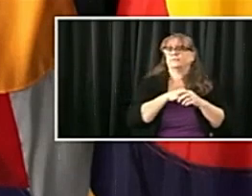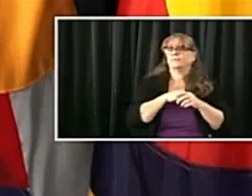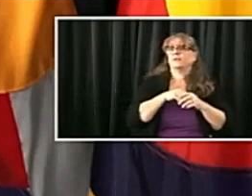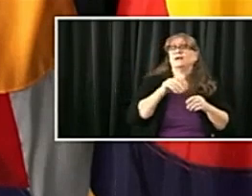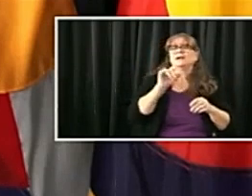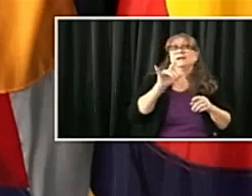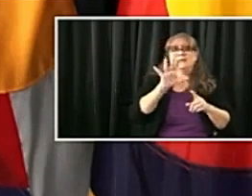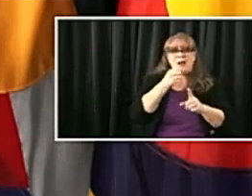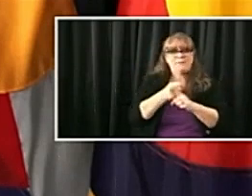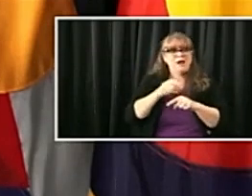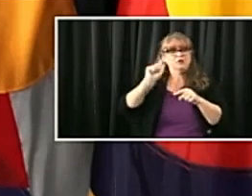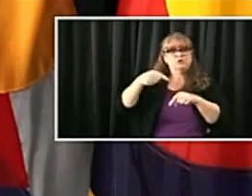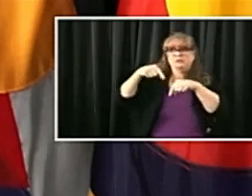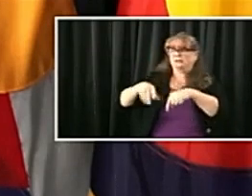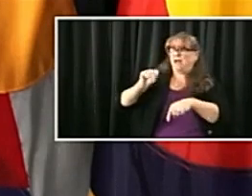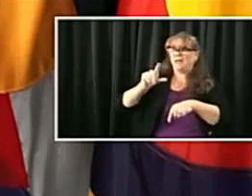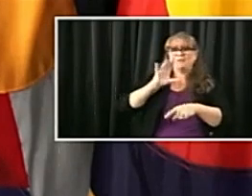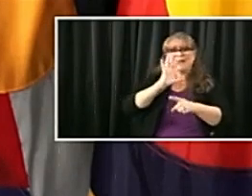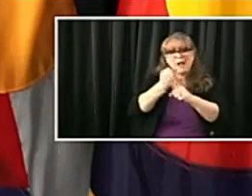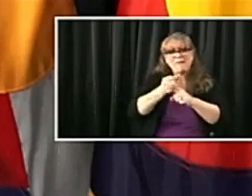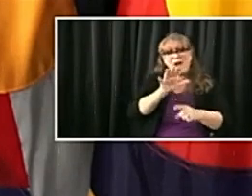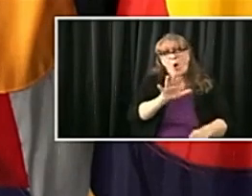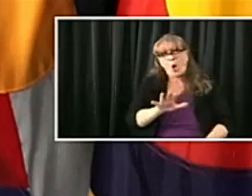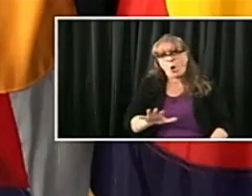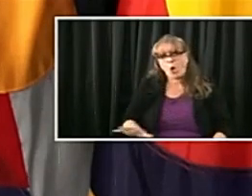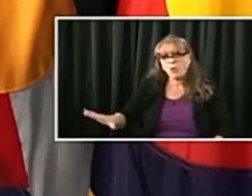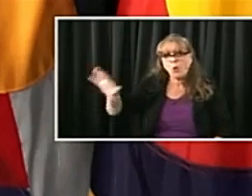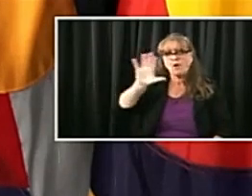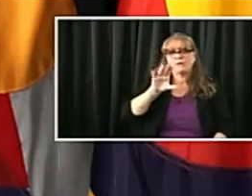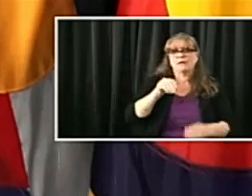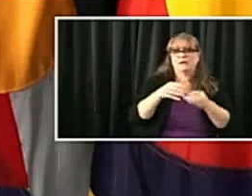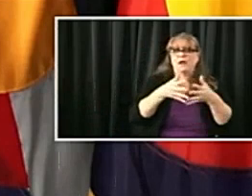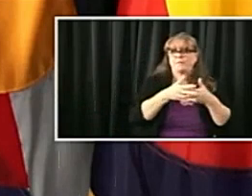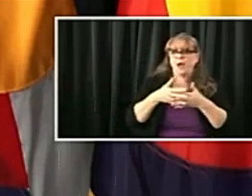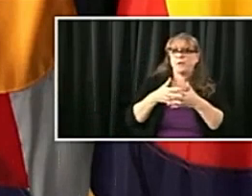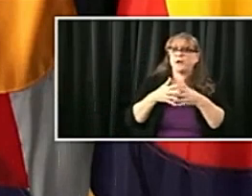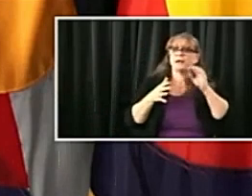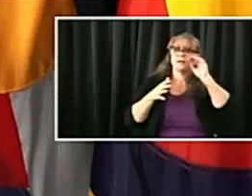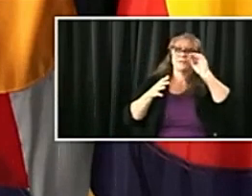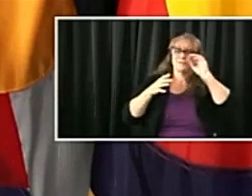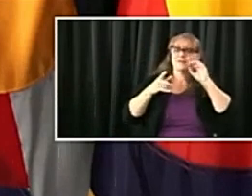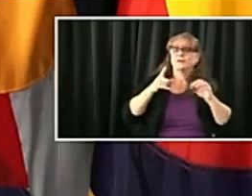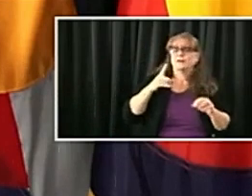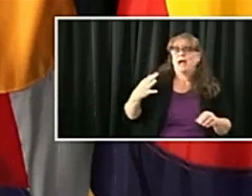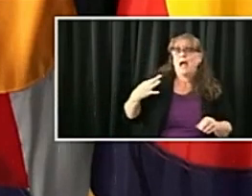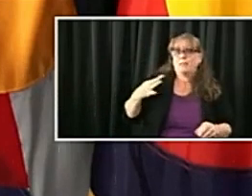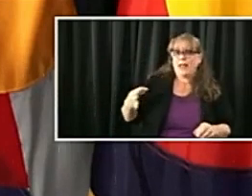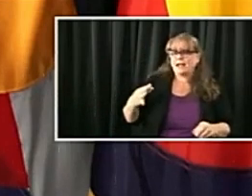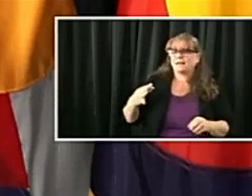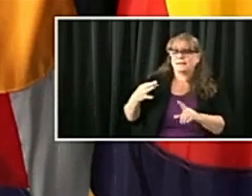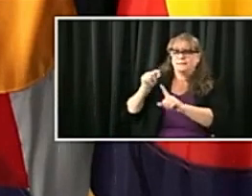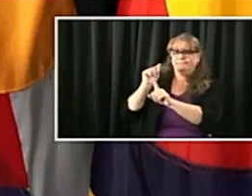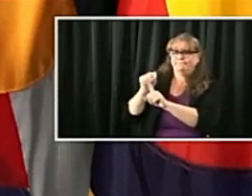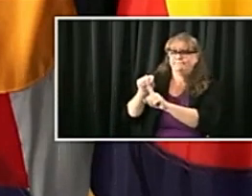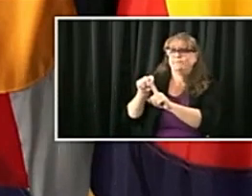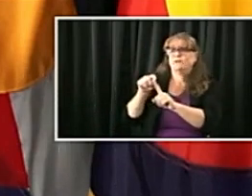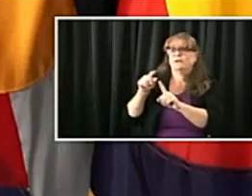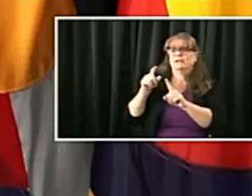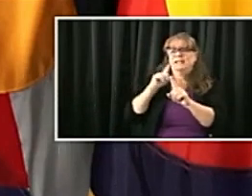of unemployment claims, probably aligned with the fact that there's simply more funding for it. We do feel that it's absolutely critical